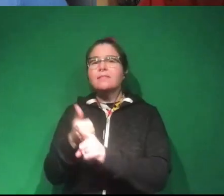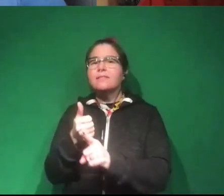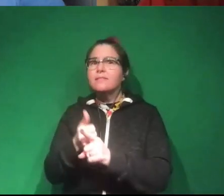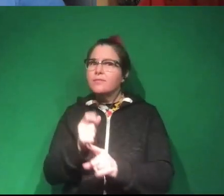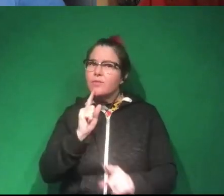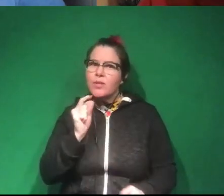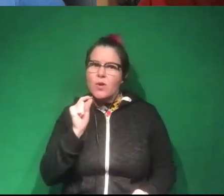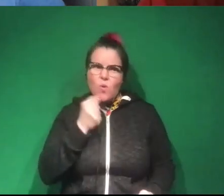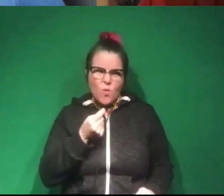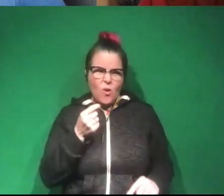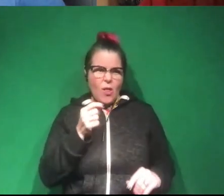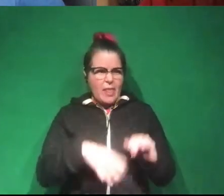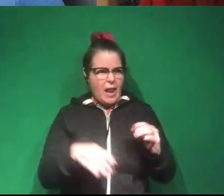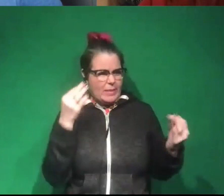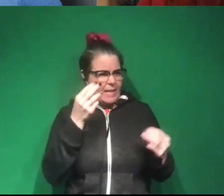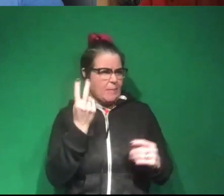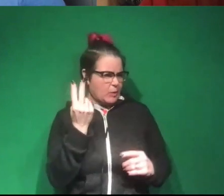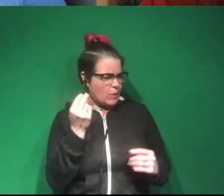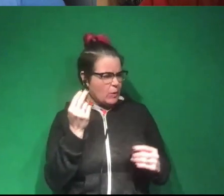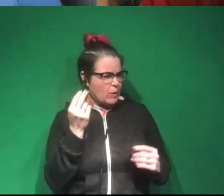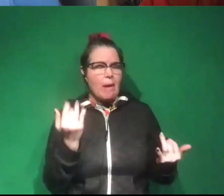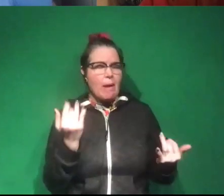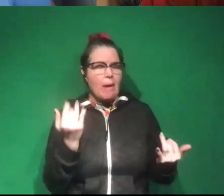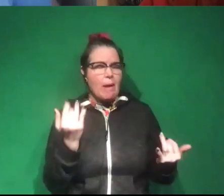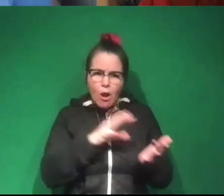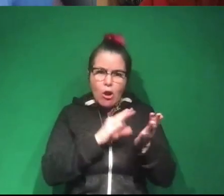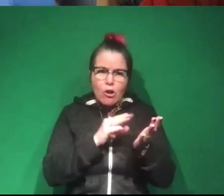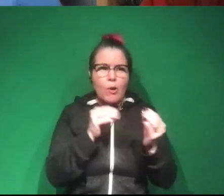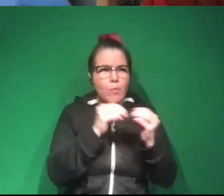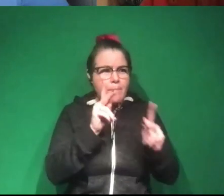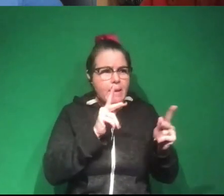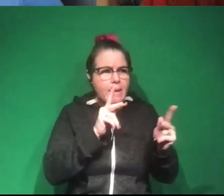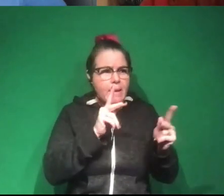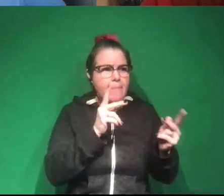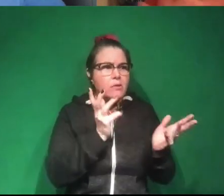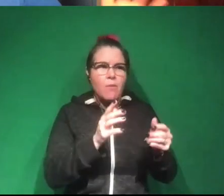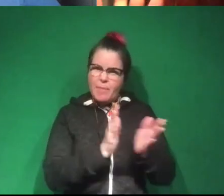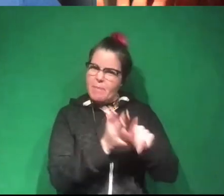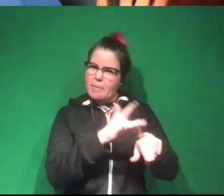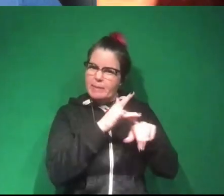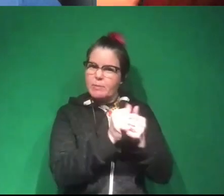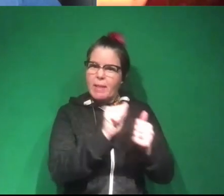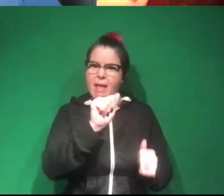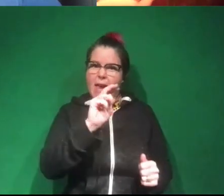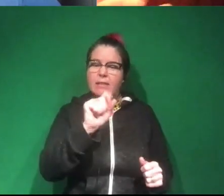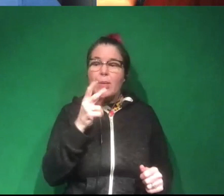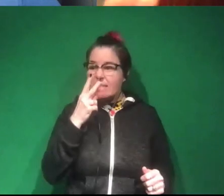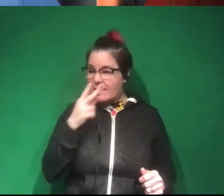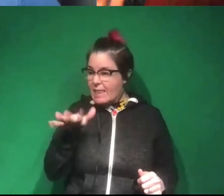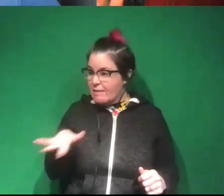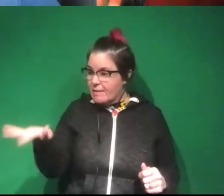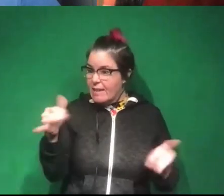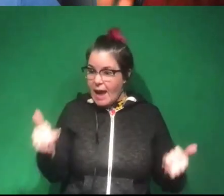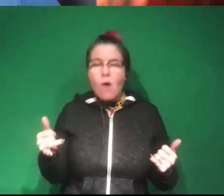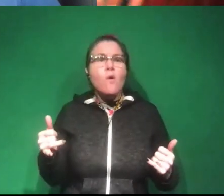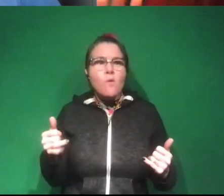than I realized maybe 2 years ago. The more ant people I talk to, the more obsessed I become with ants. And every time I see them now, I'm like, oh man, you don't even know